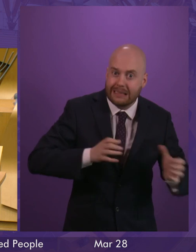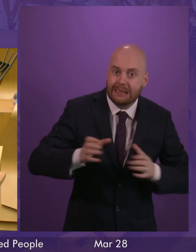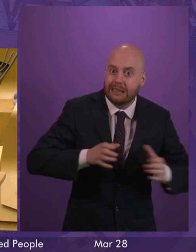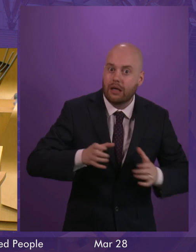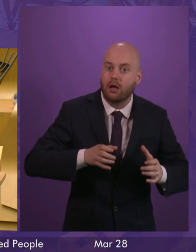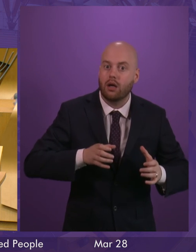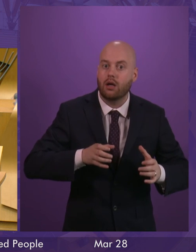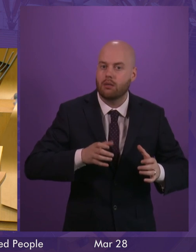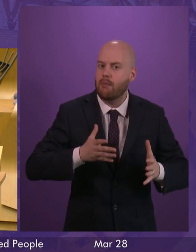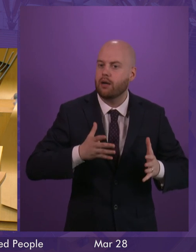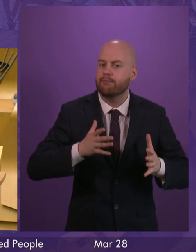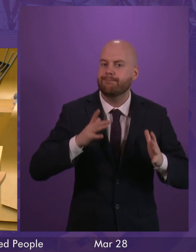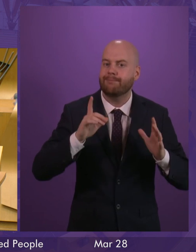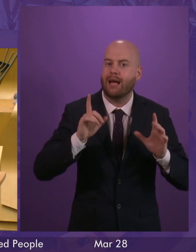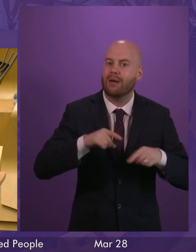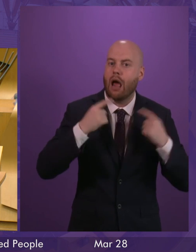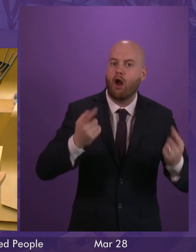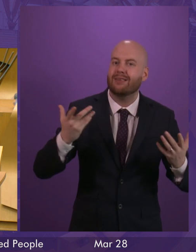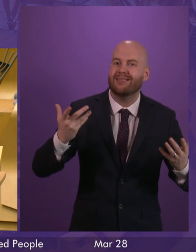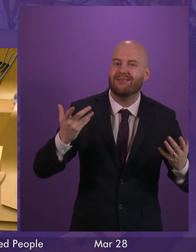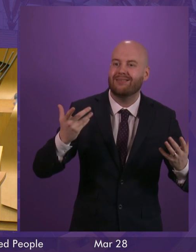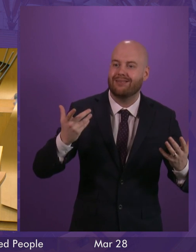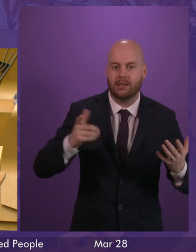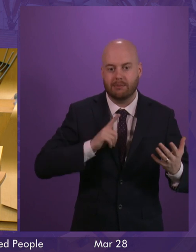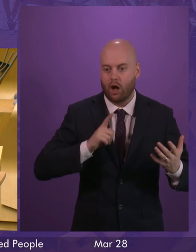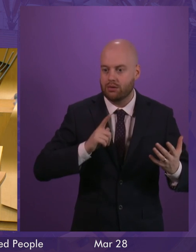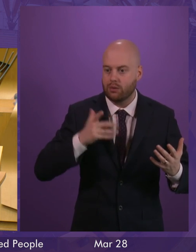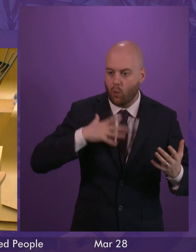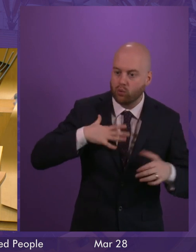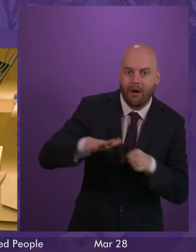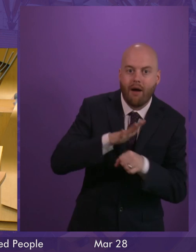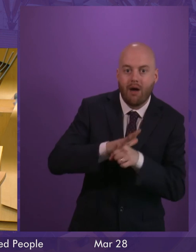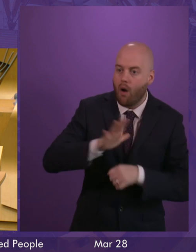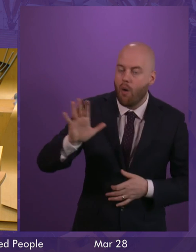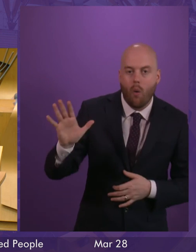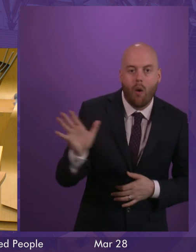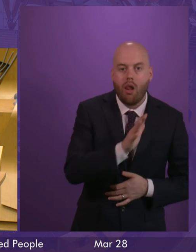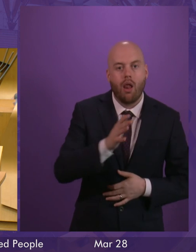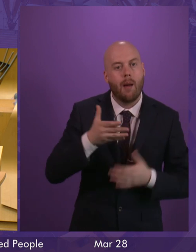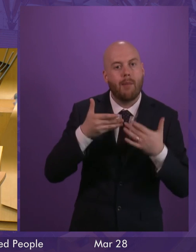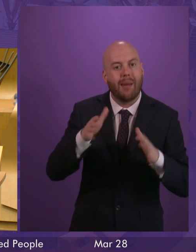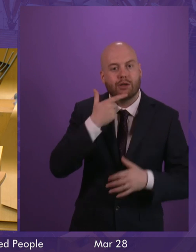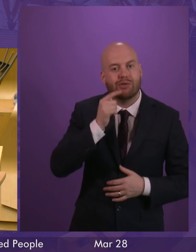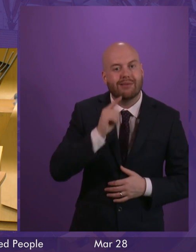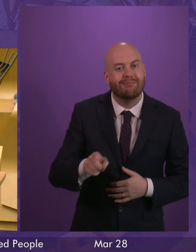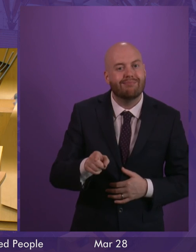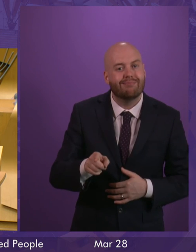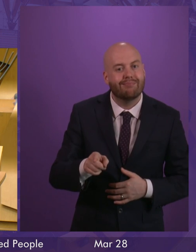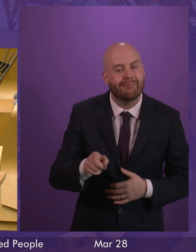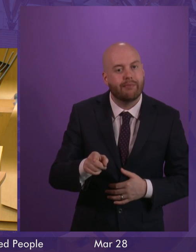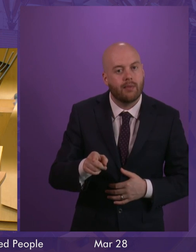workplace, that they cannot overlook any segment of the population. In that regard, that's why it is not only